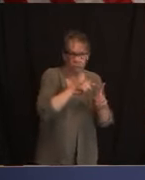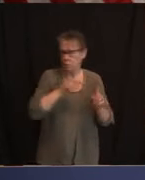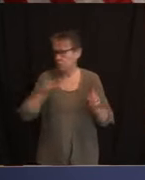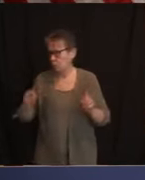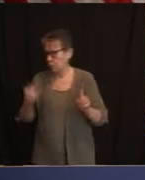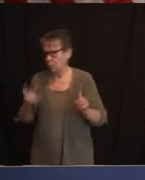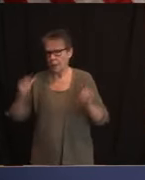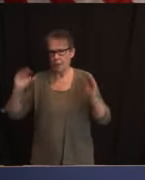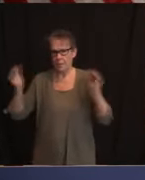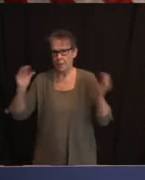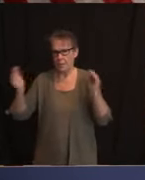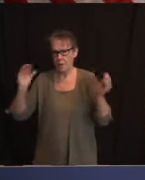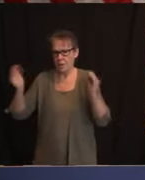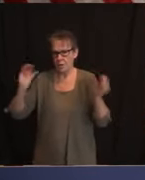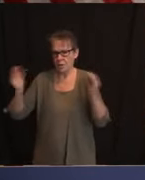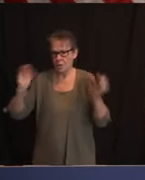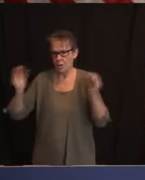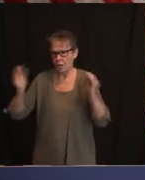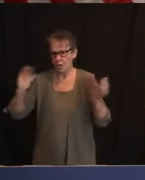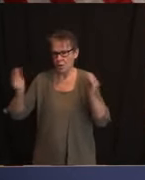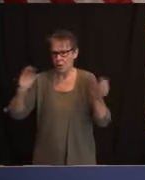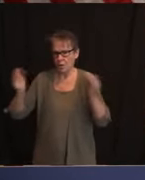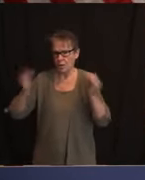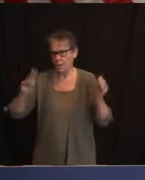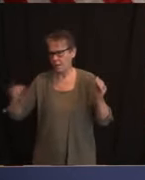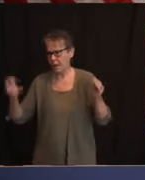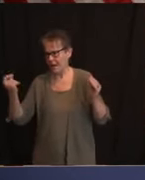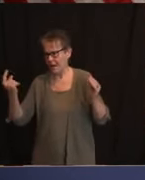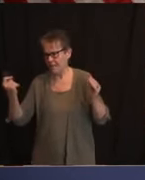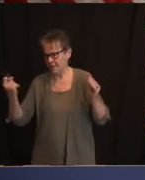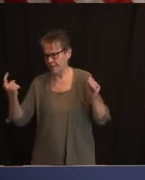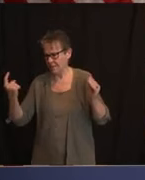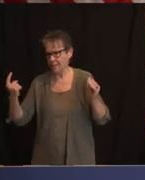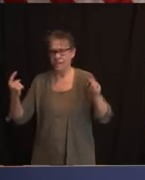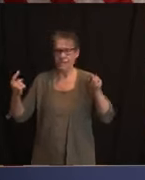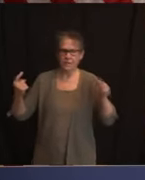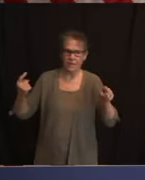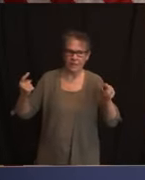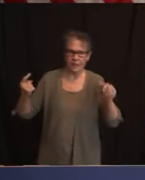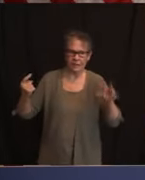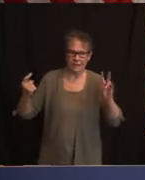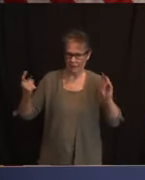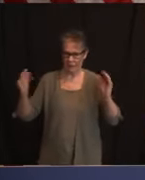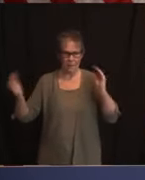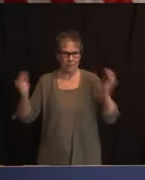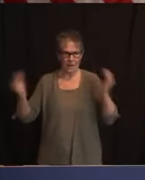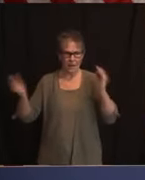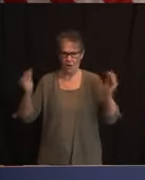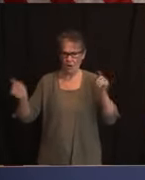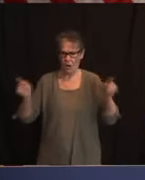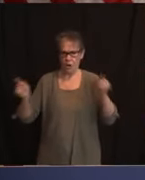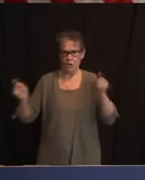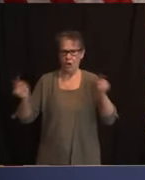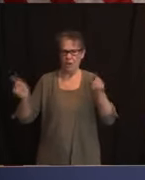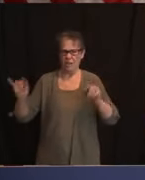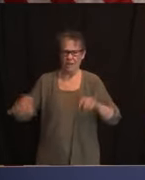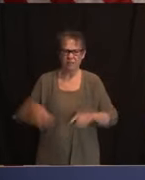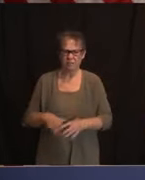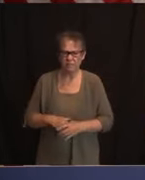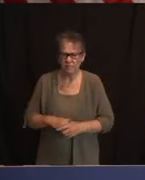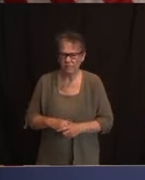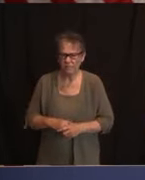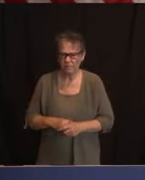much faster turnaround than we were looking at a month or two ago. Thank you, Judy, for everything. With that, Pat Callahan, please take us through